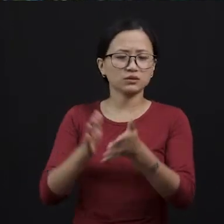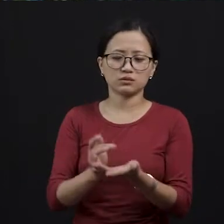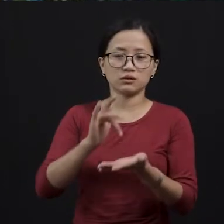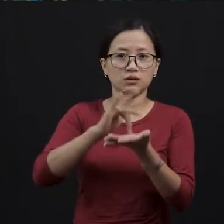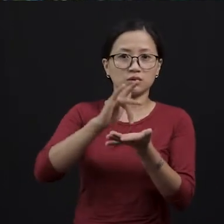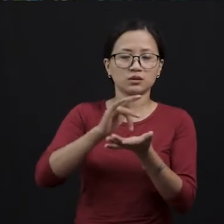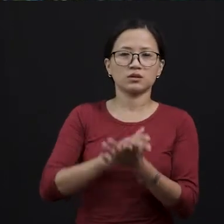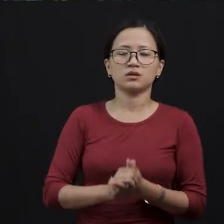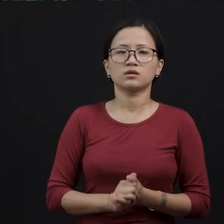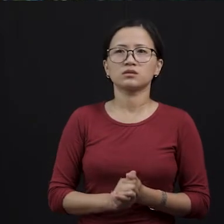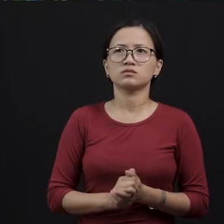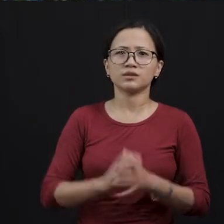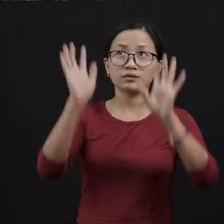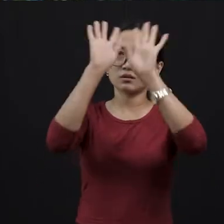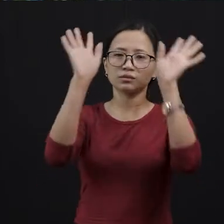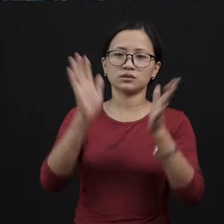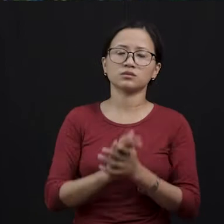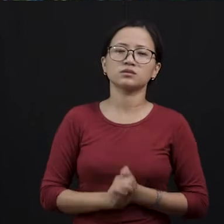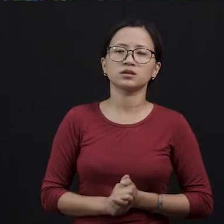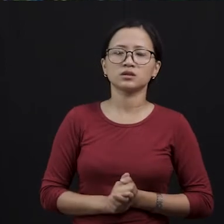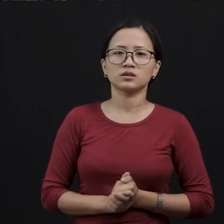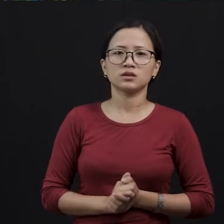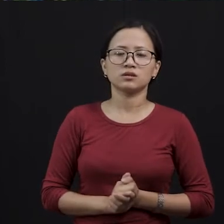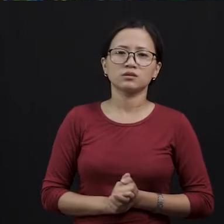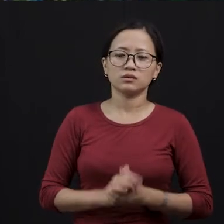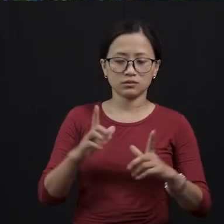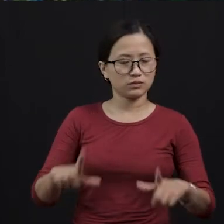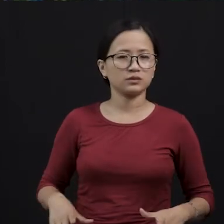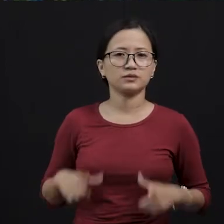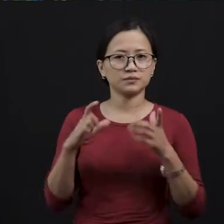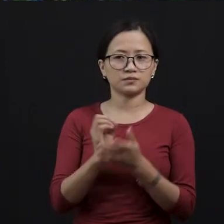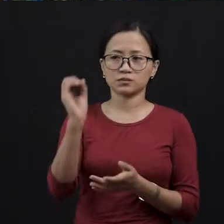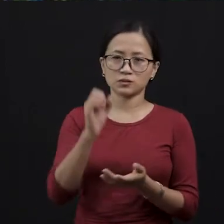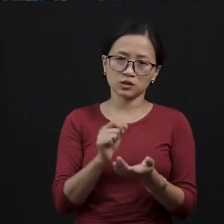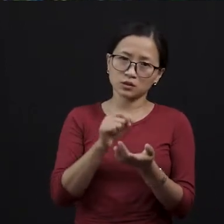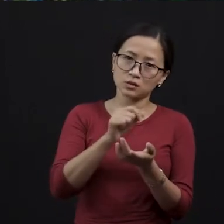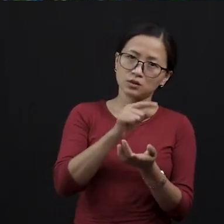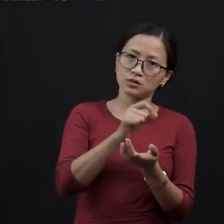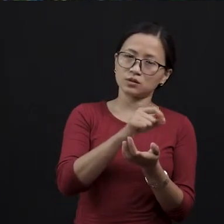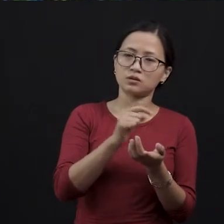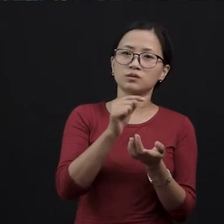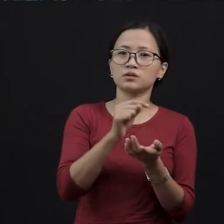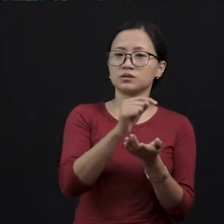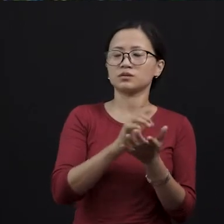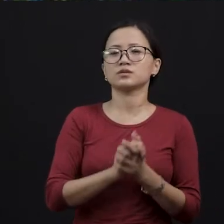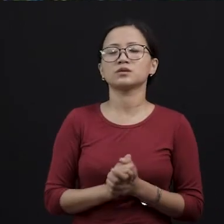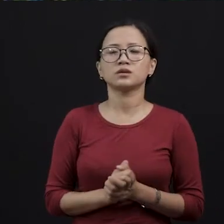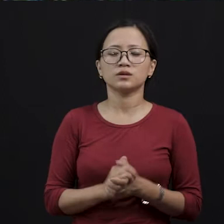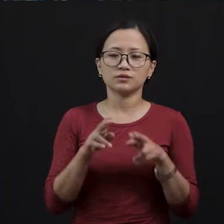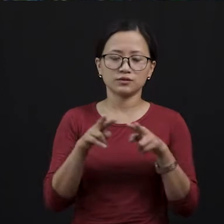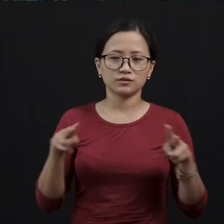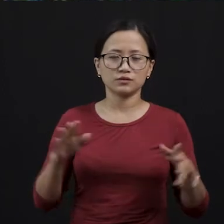the geographical location, the climatic condition, living organisms, we will find different types